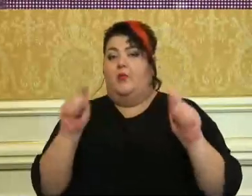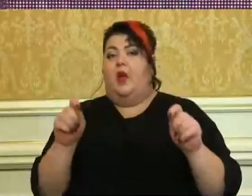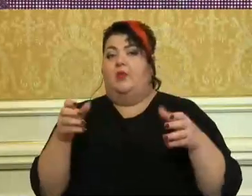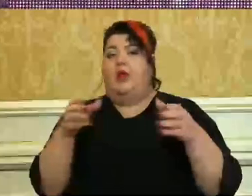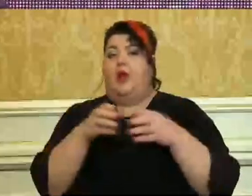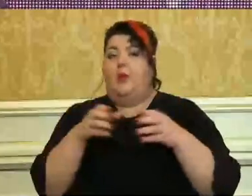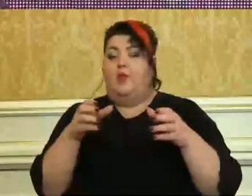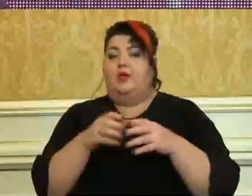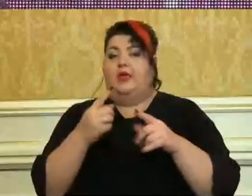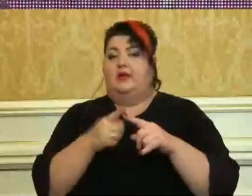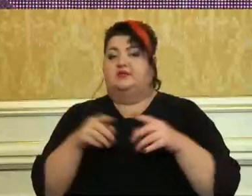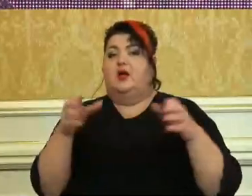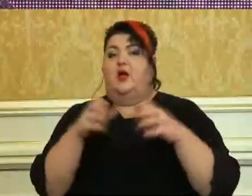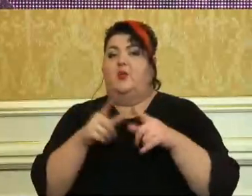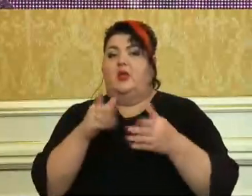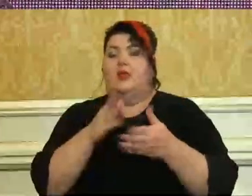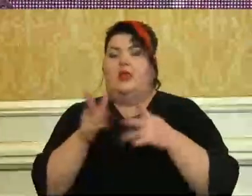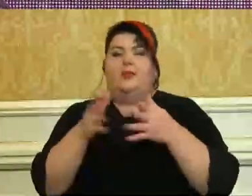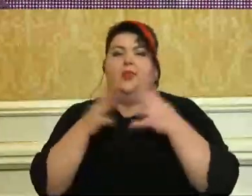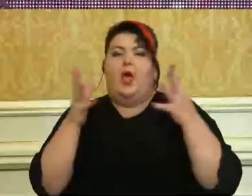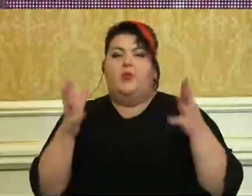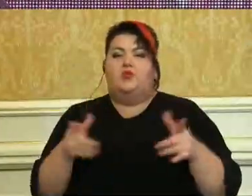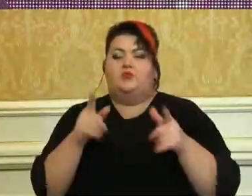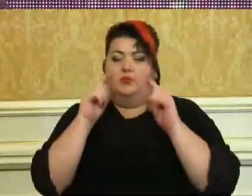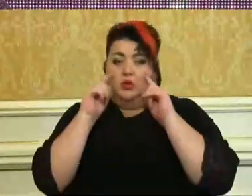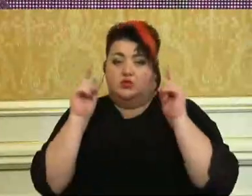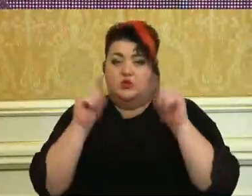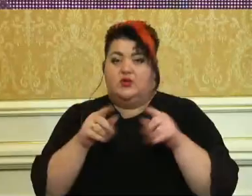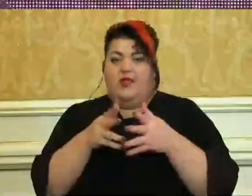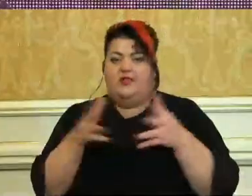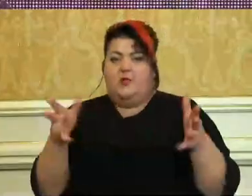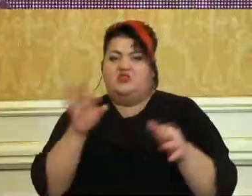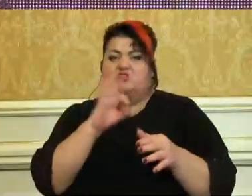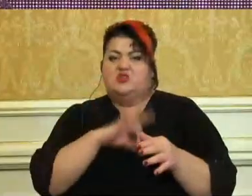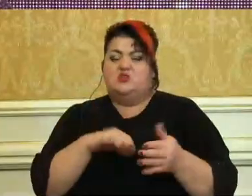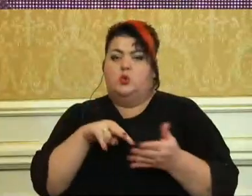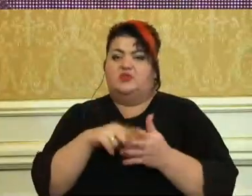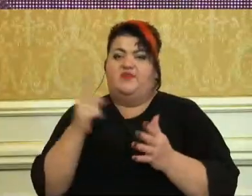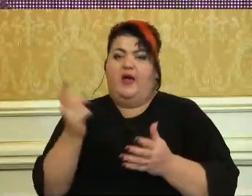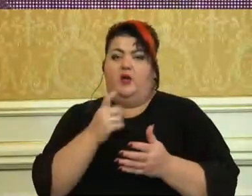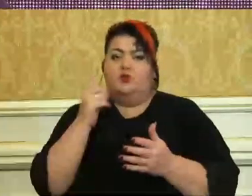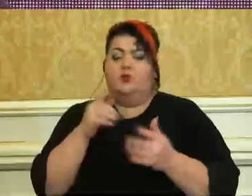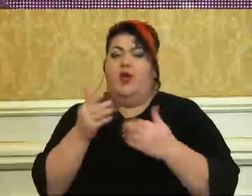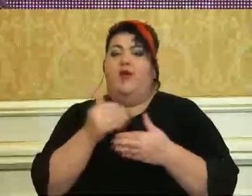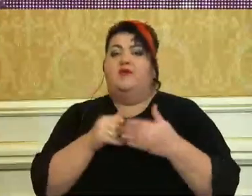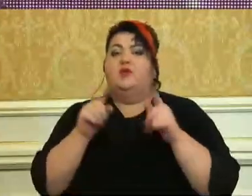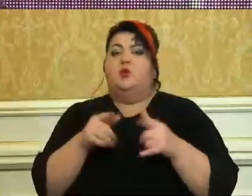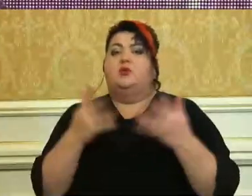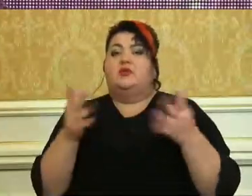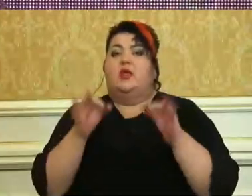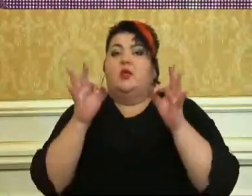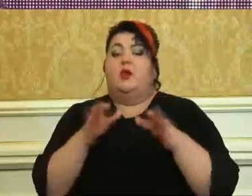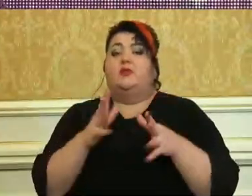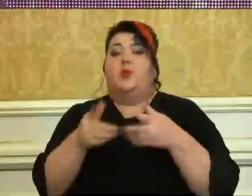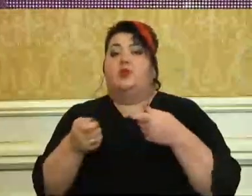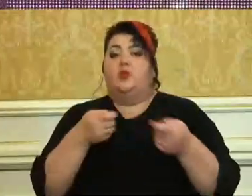just talking about the publicly traded companies. So these are biggest companies, those who are dealing with the biggest resources